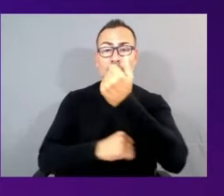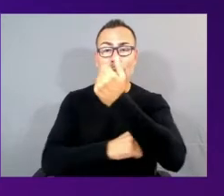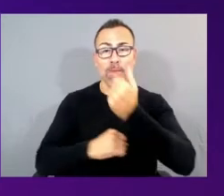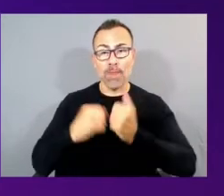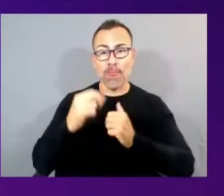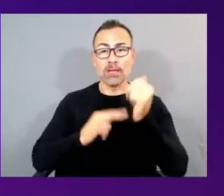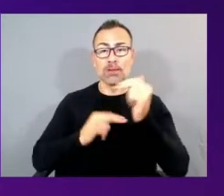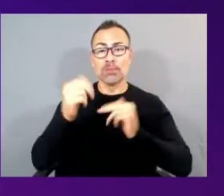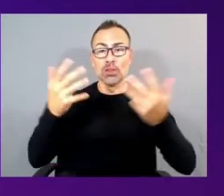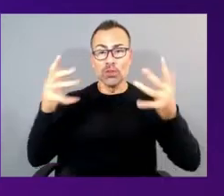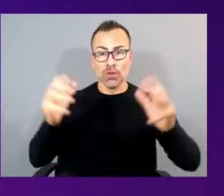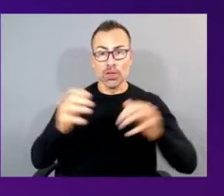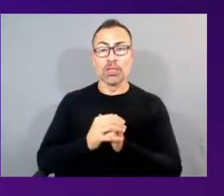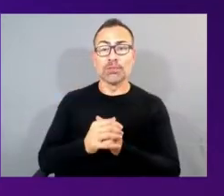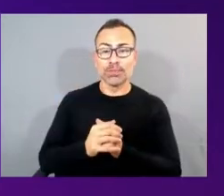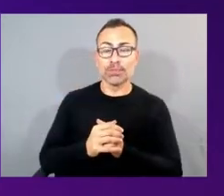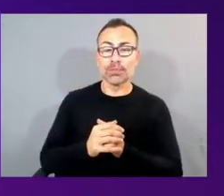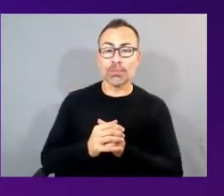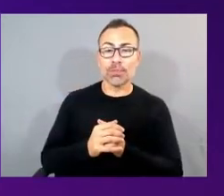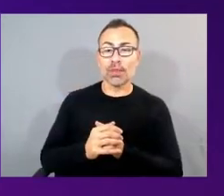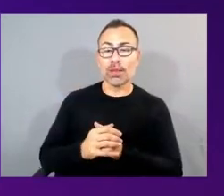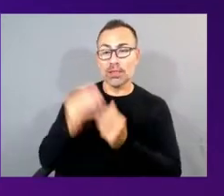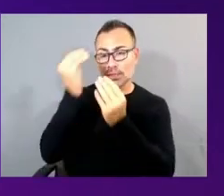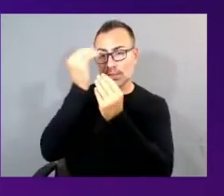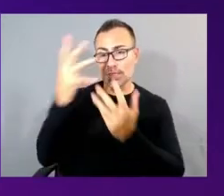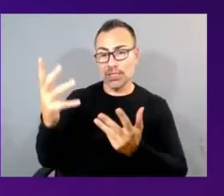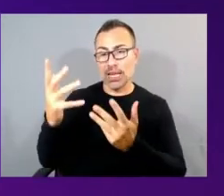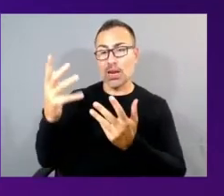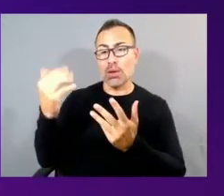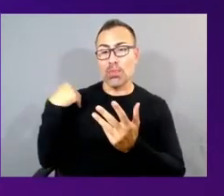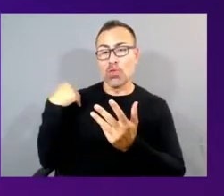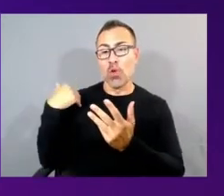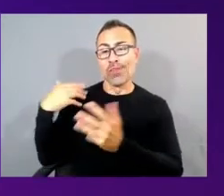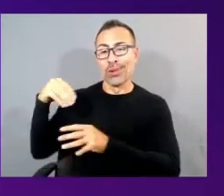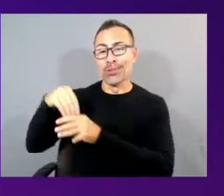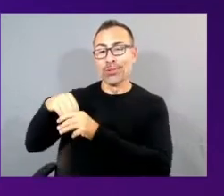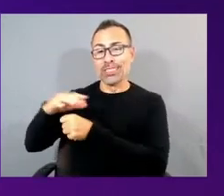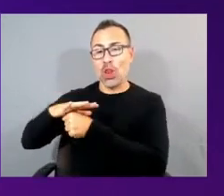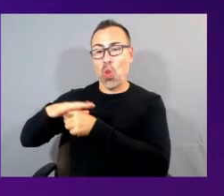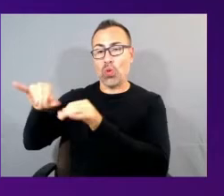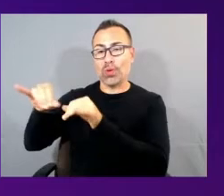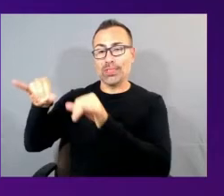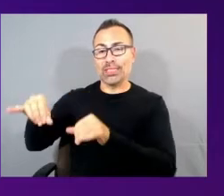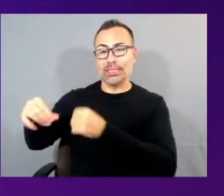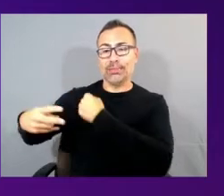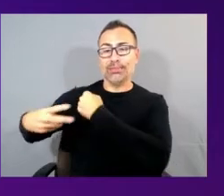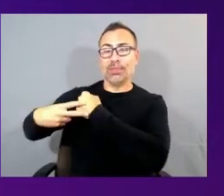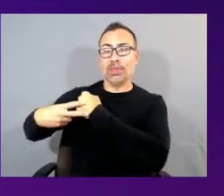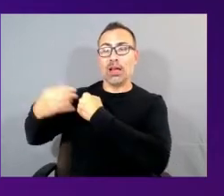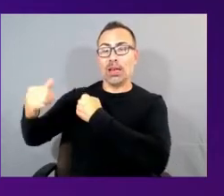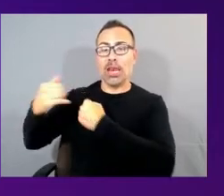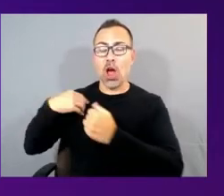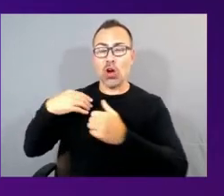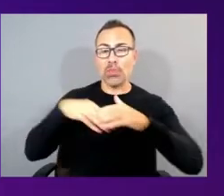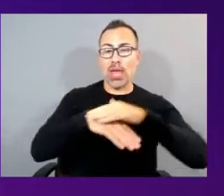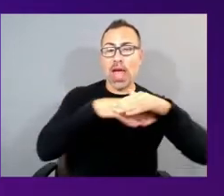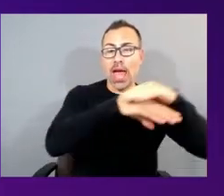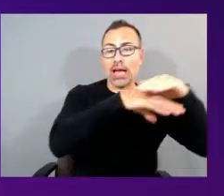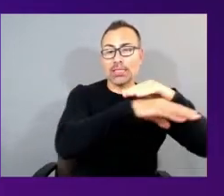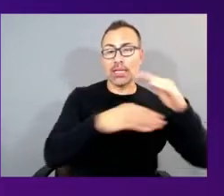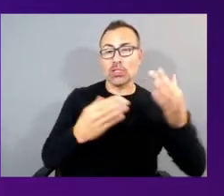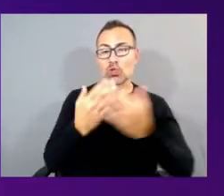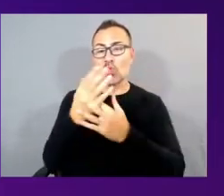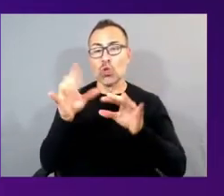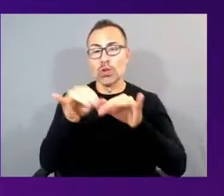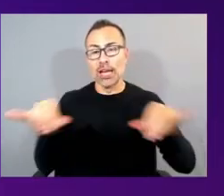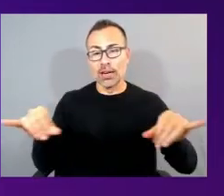data that used to be locked into local systems at our plants can now easily be accessed through standardized and secure APIs.